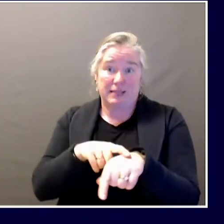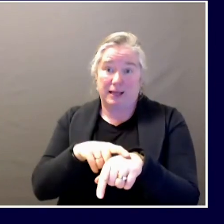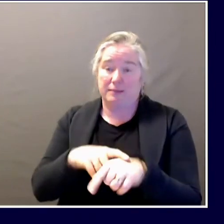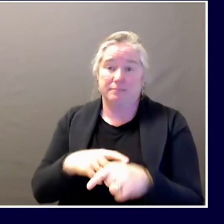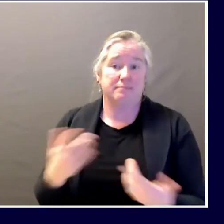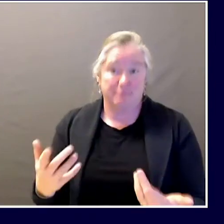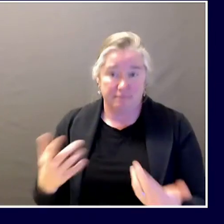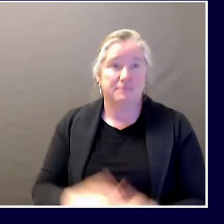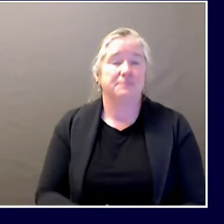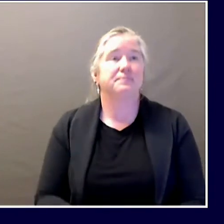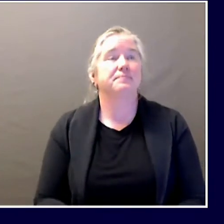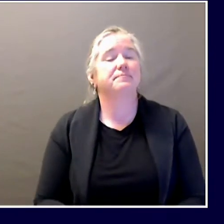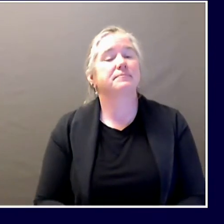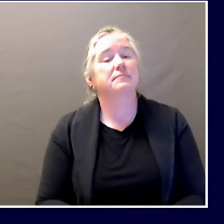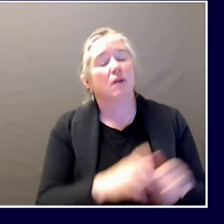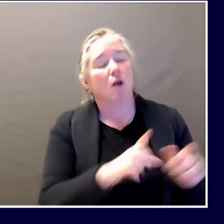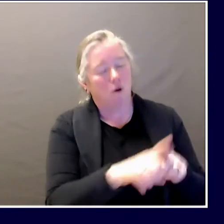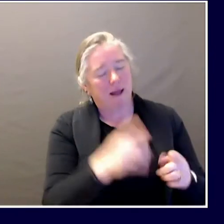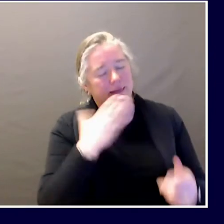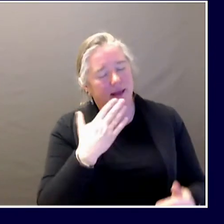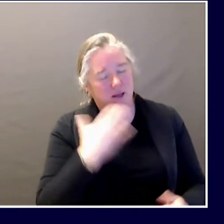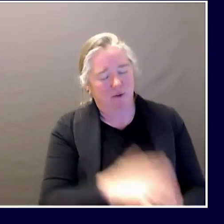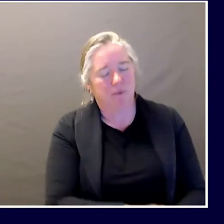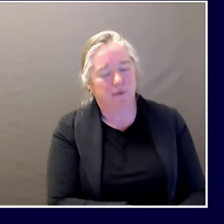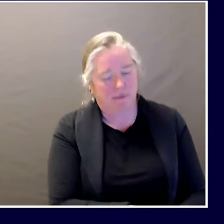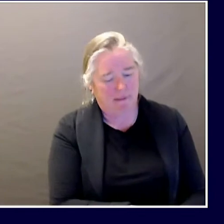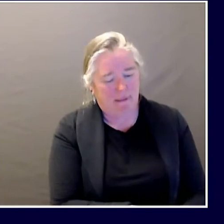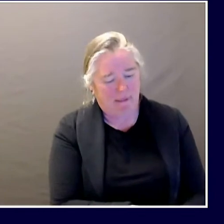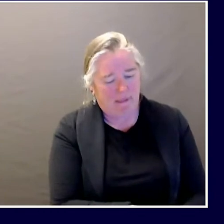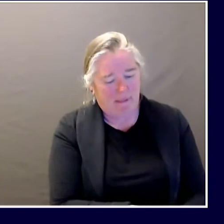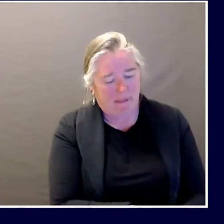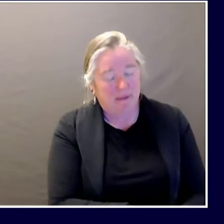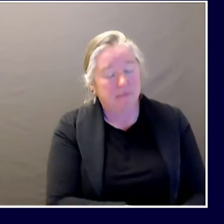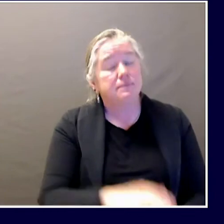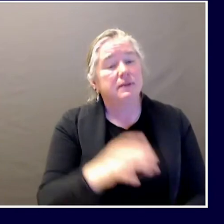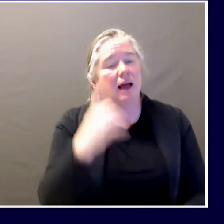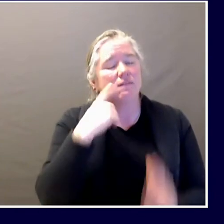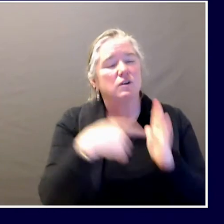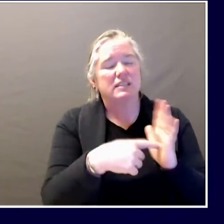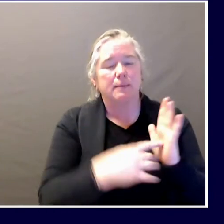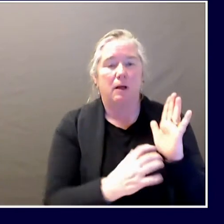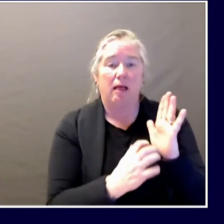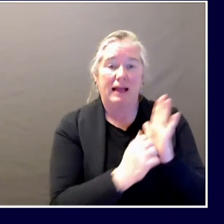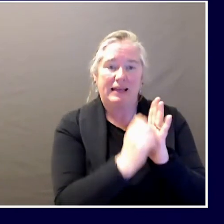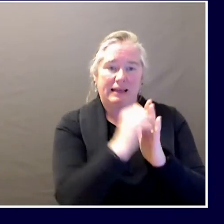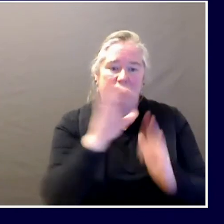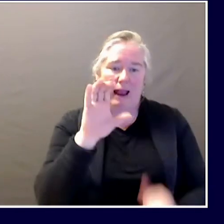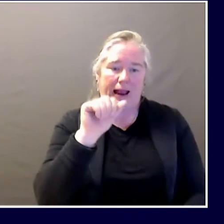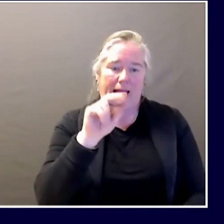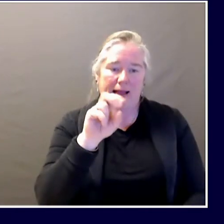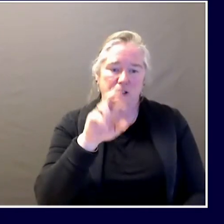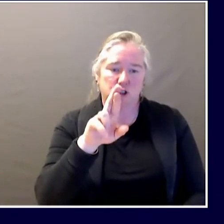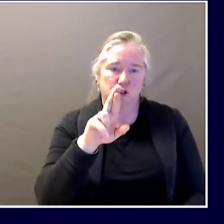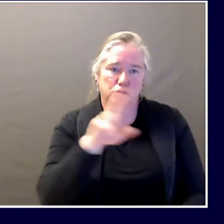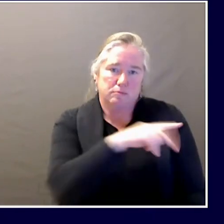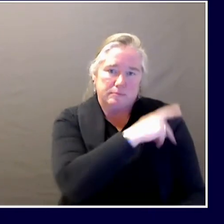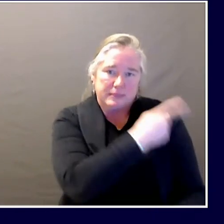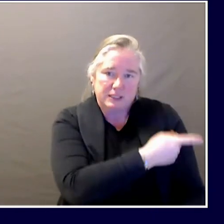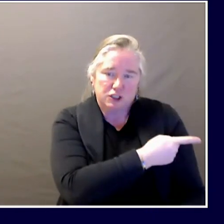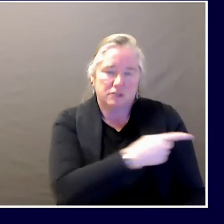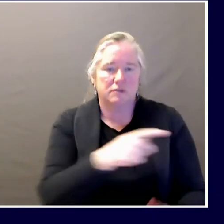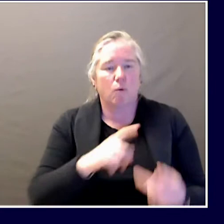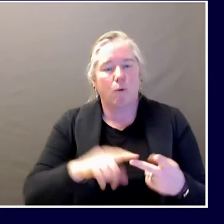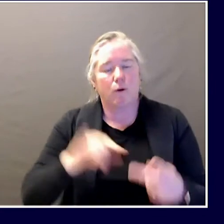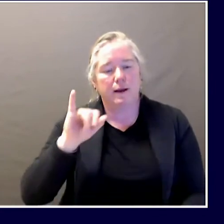the immunocompromised, specifically cancer patients. If there's any move to or